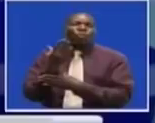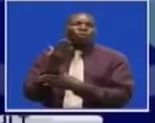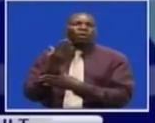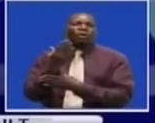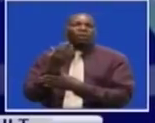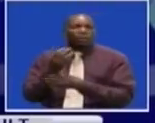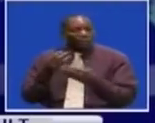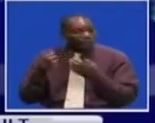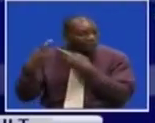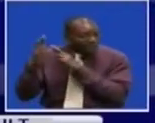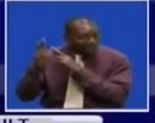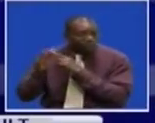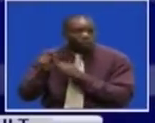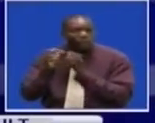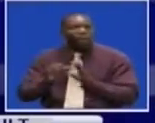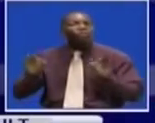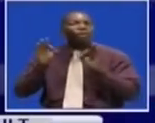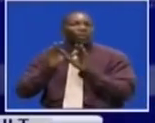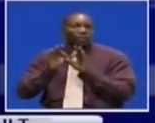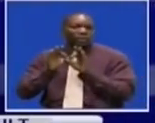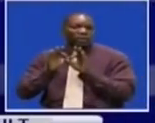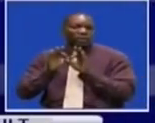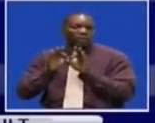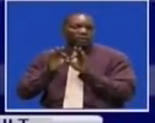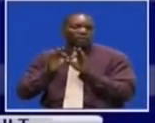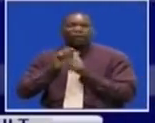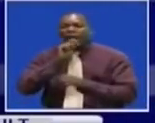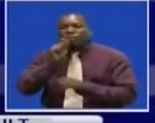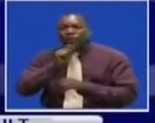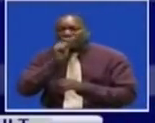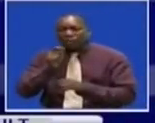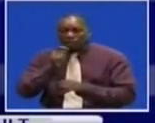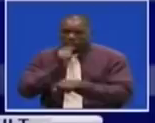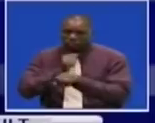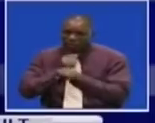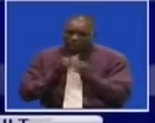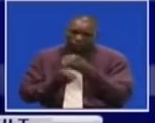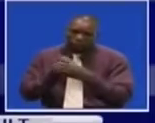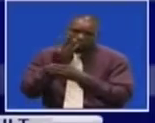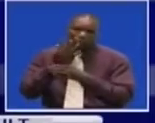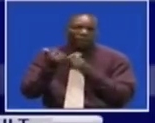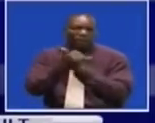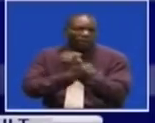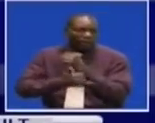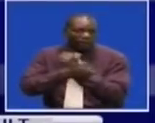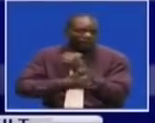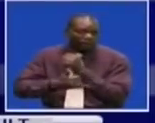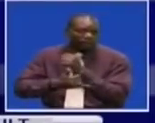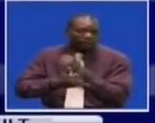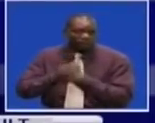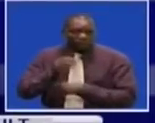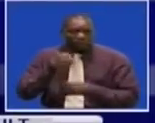Kasolo said radio is an important aspect in the growth of the media industry in the country. He said that the Ministry